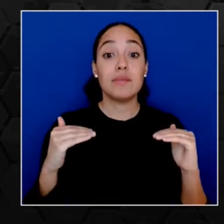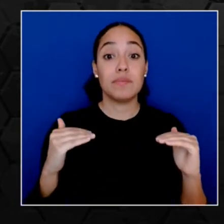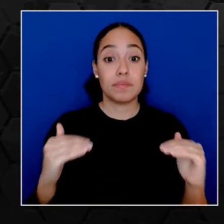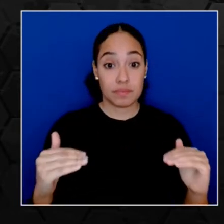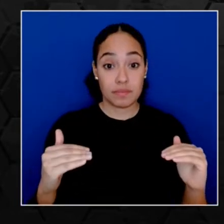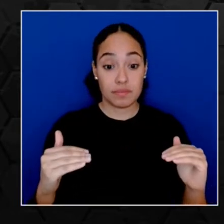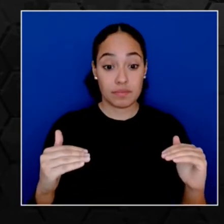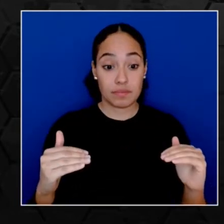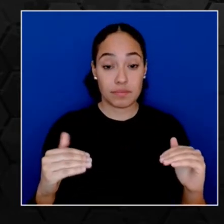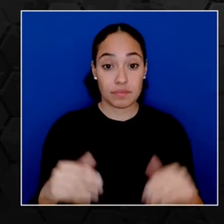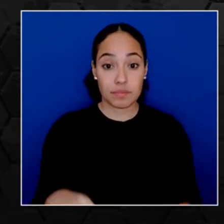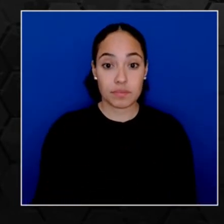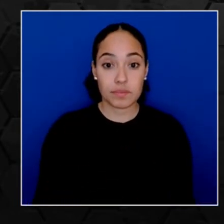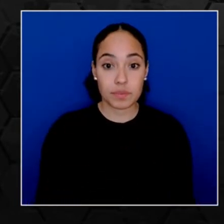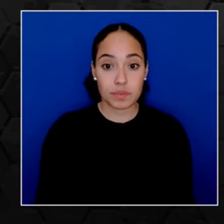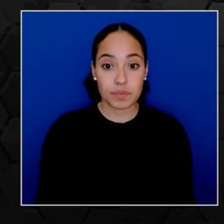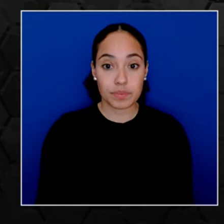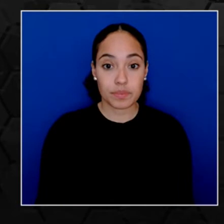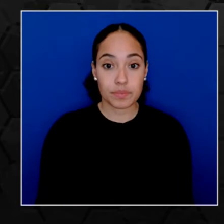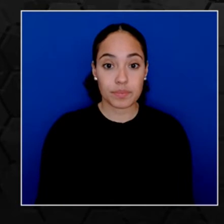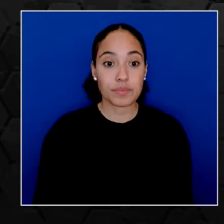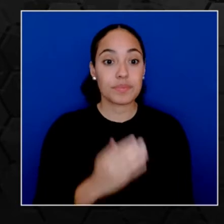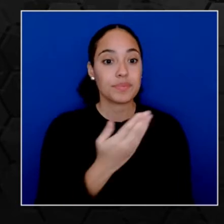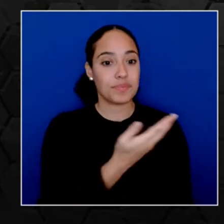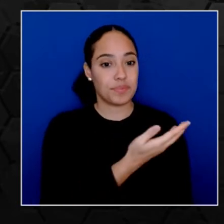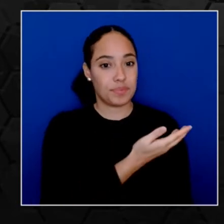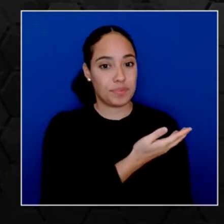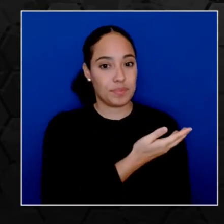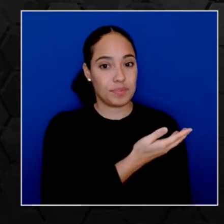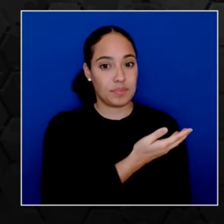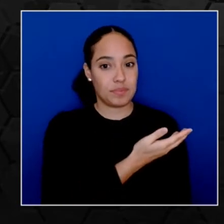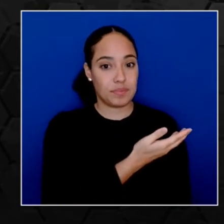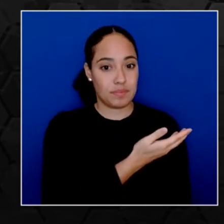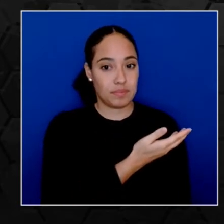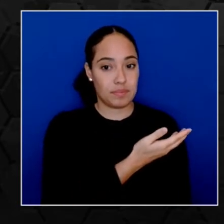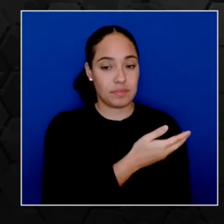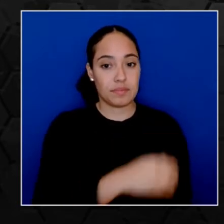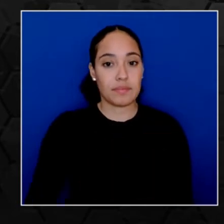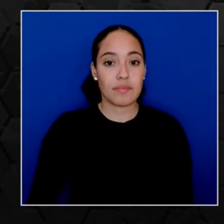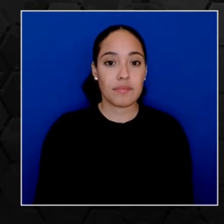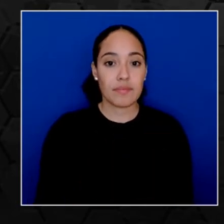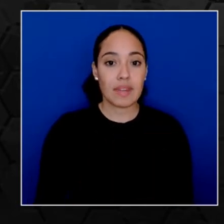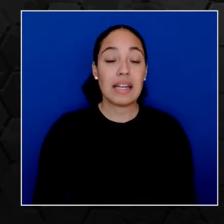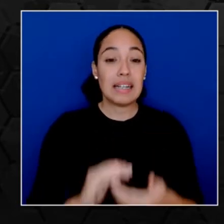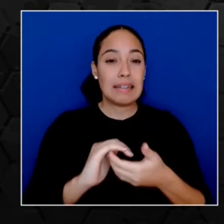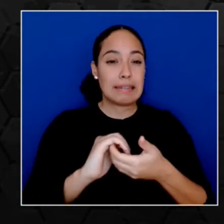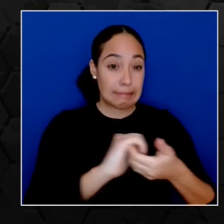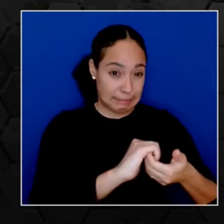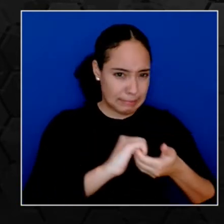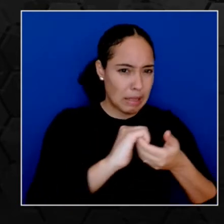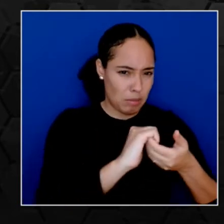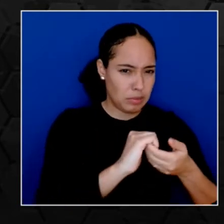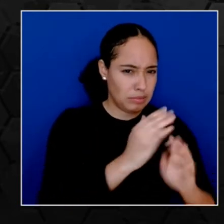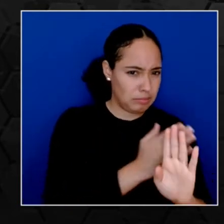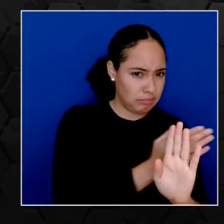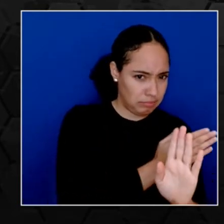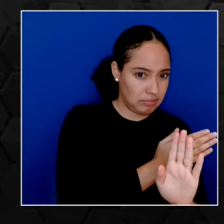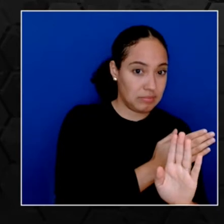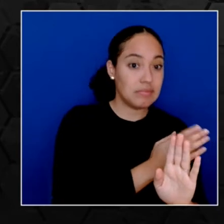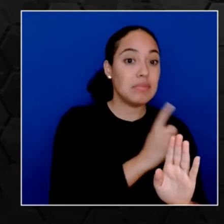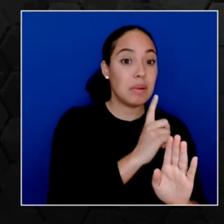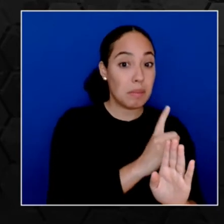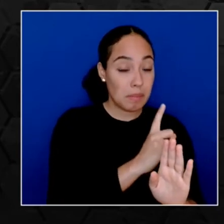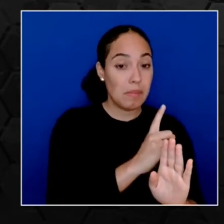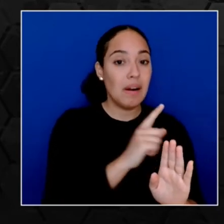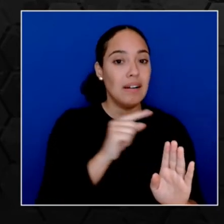system. So like previously we have discussed about collaborative-based filtering. So in that collaborative-based filtering, like we need to have transactional data, which